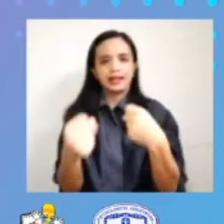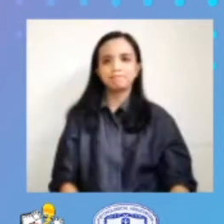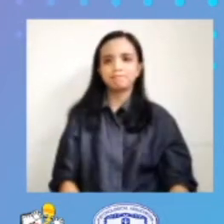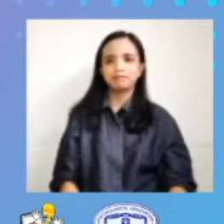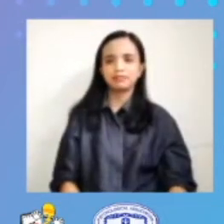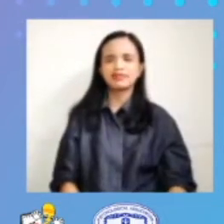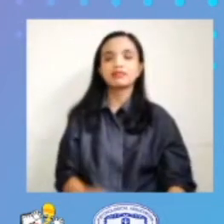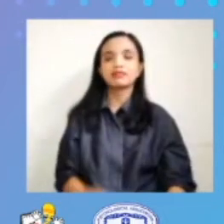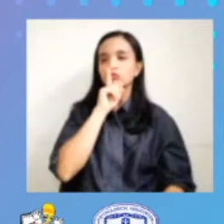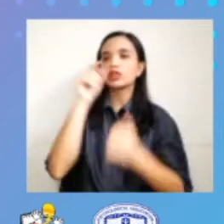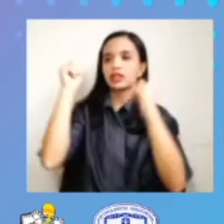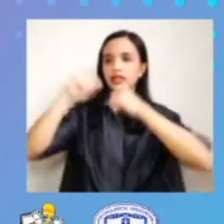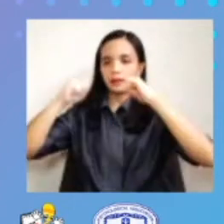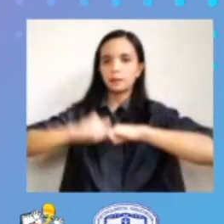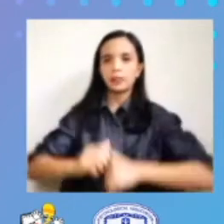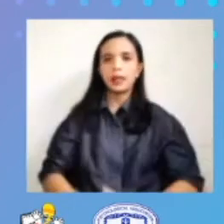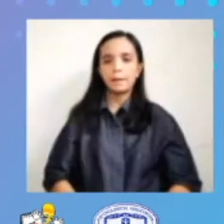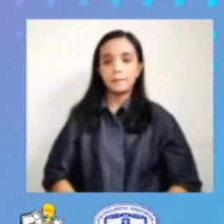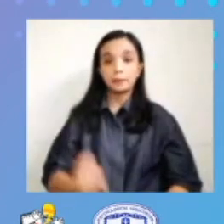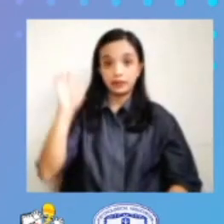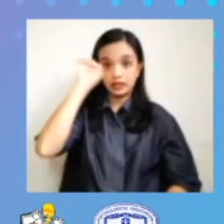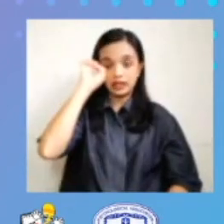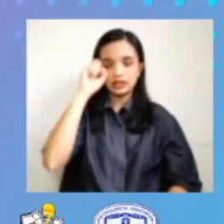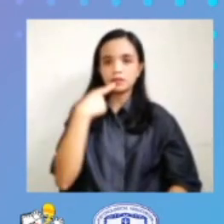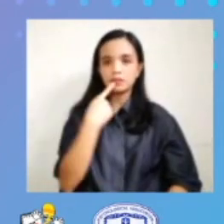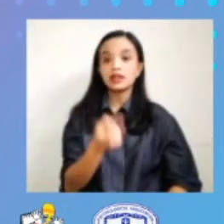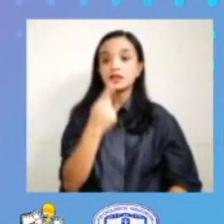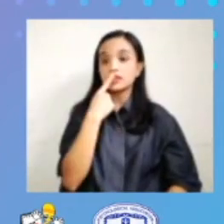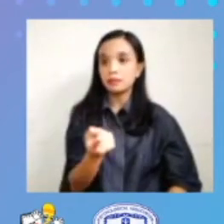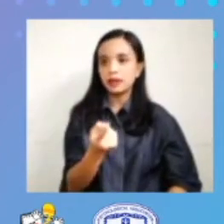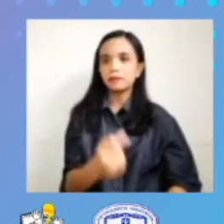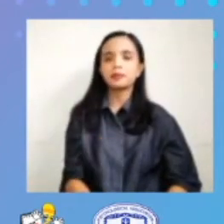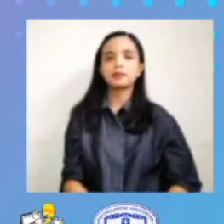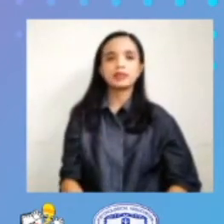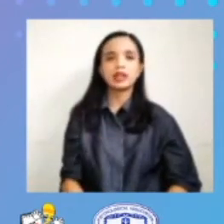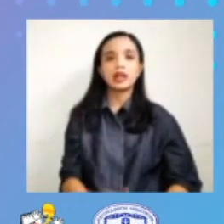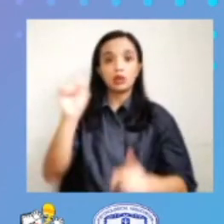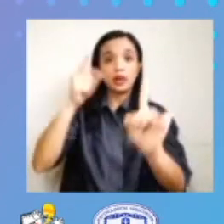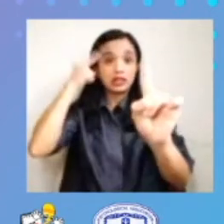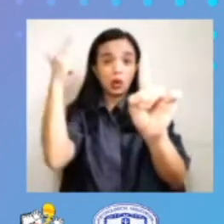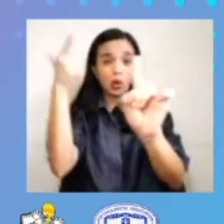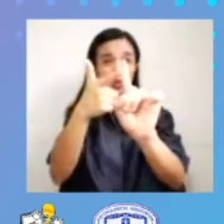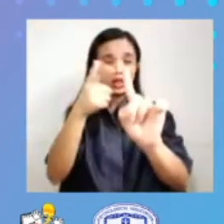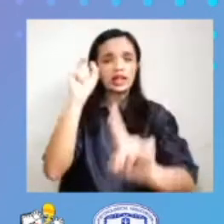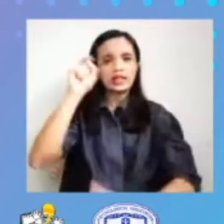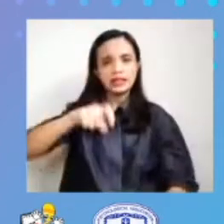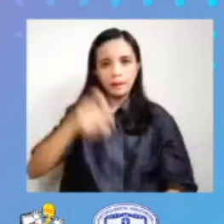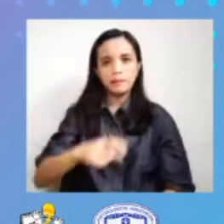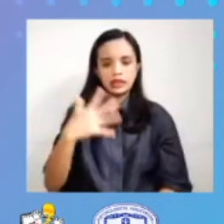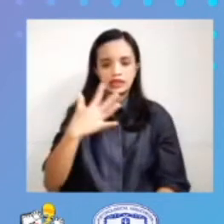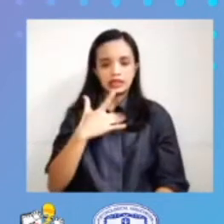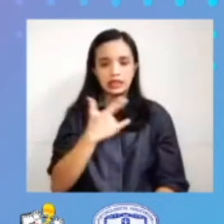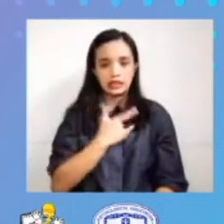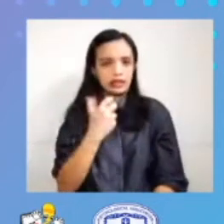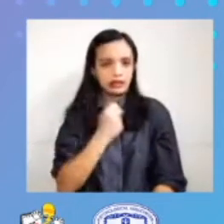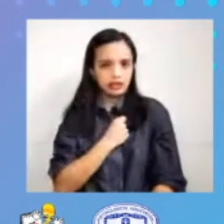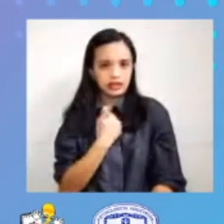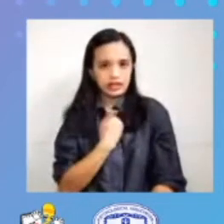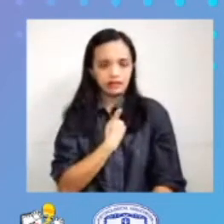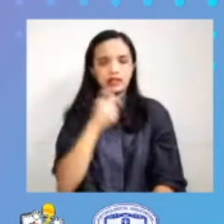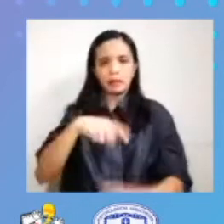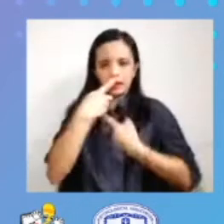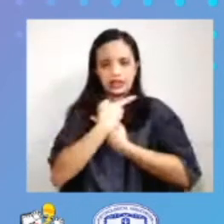kasama namin, ang sabi niya, ay hindi, dapat hindi yun ang iisipin mo. Mag-diet ka kasi tumatanda na tayo. Ibig sabihin,